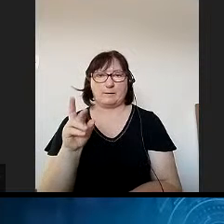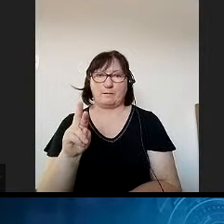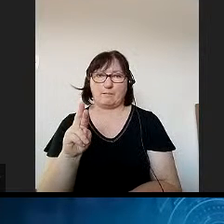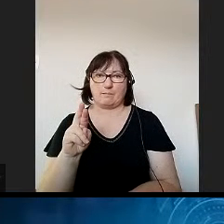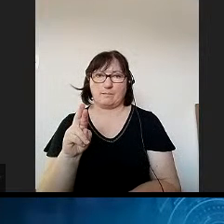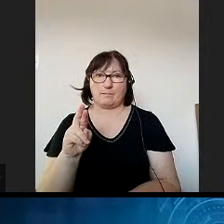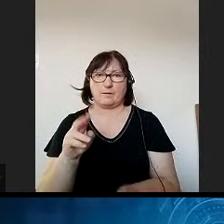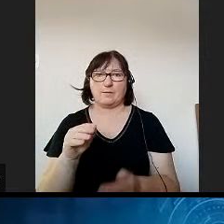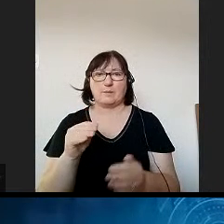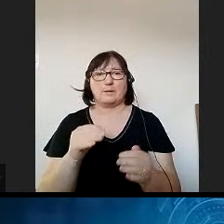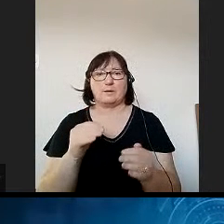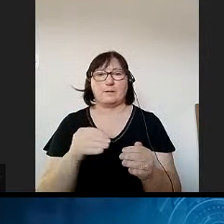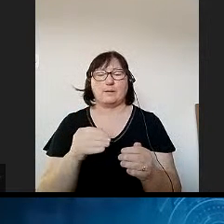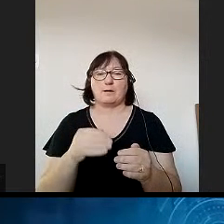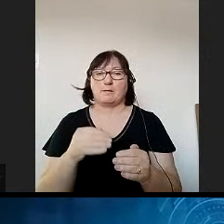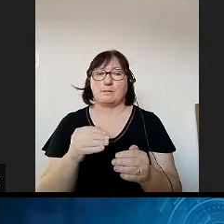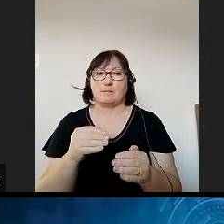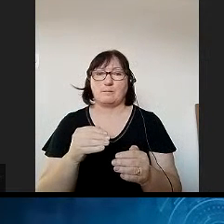IAA process,